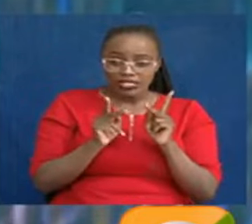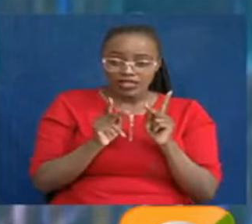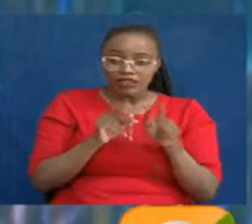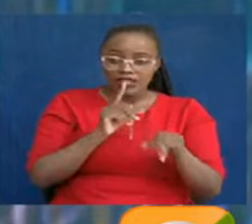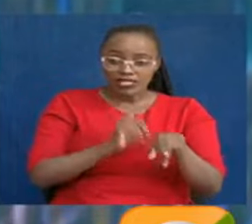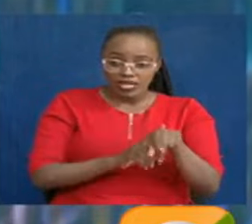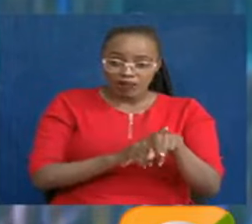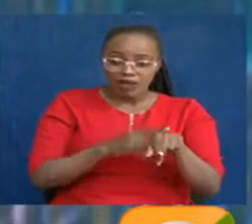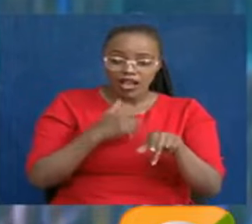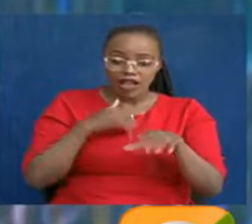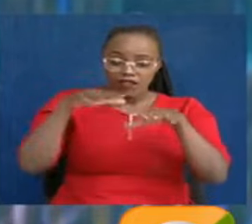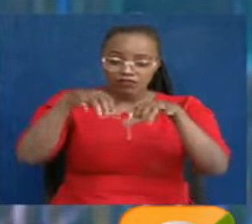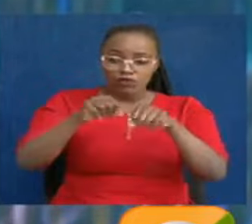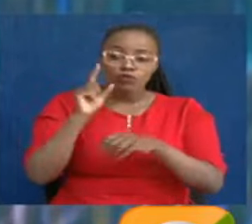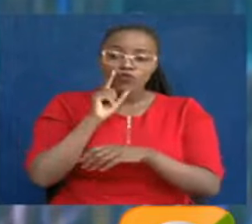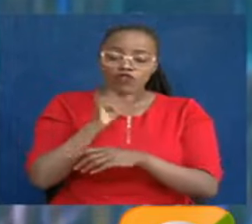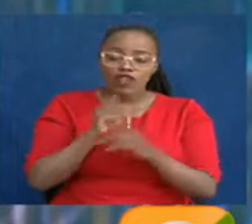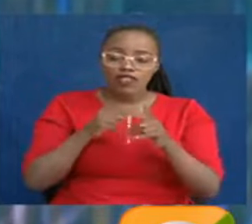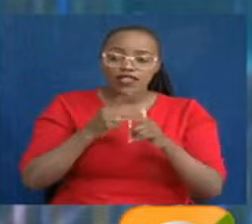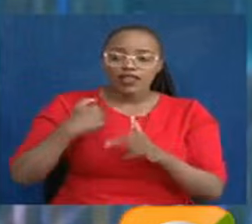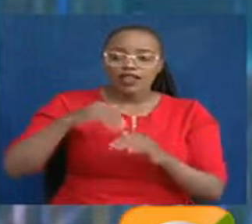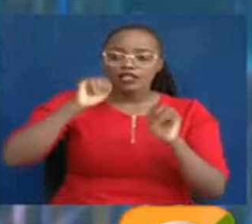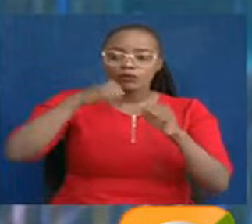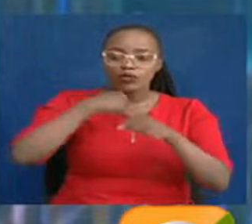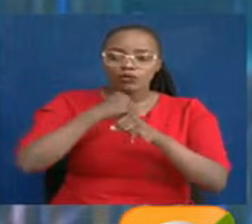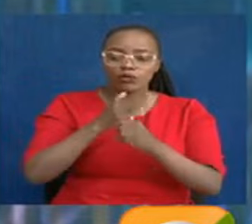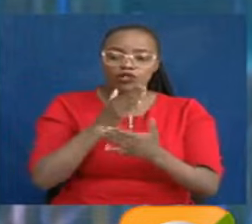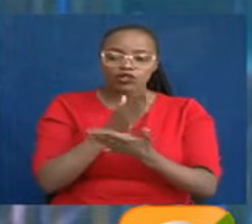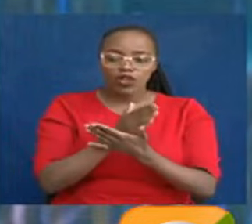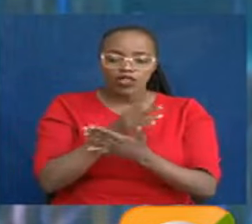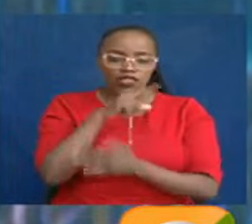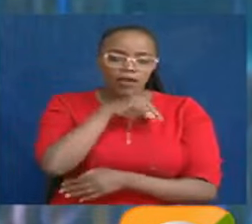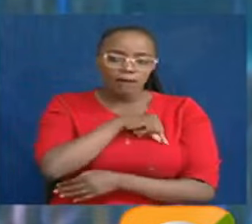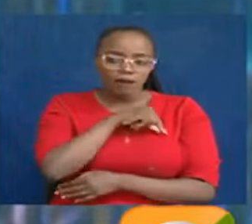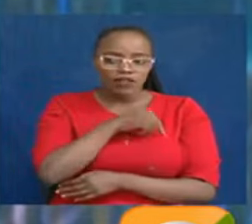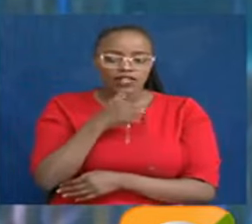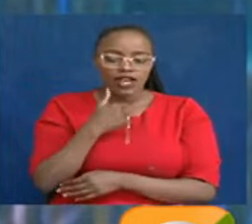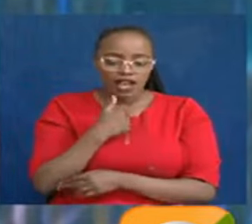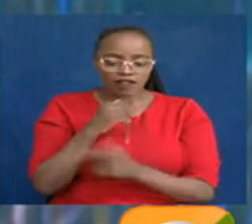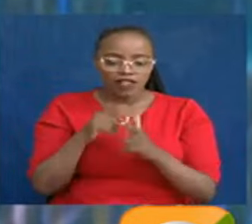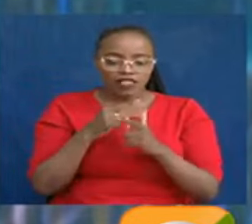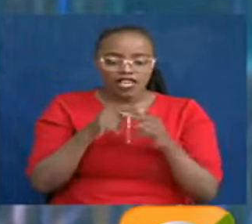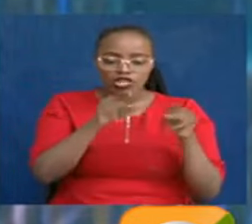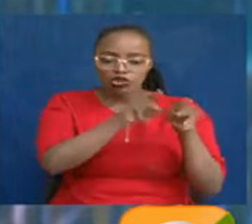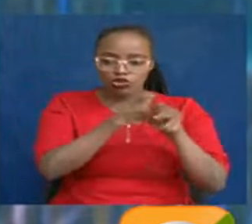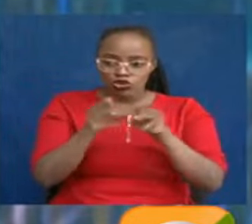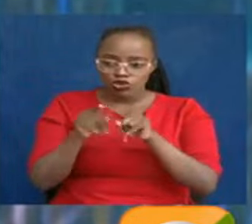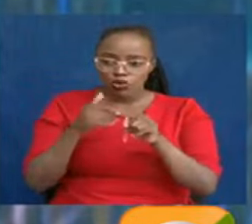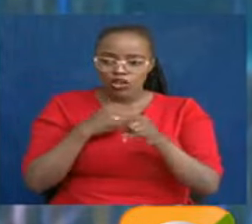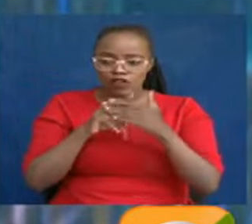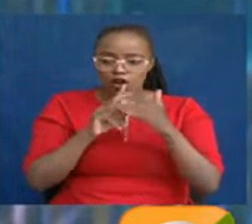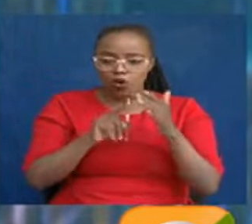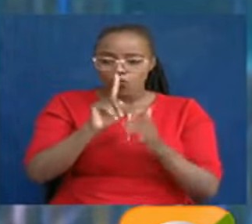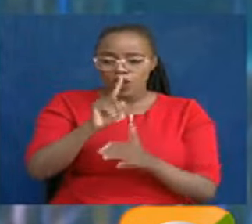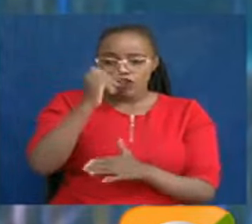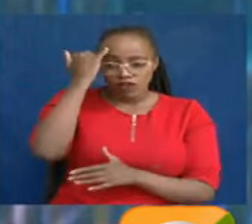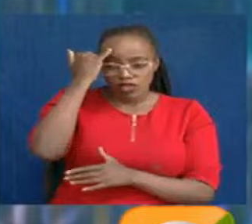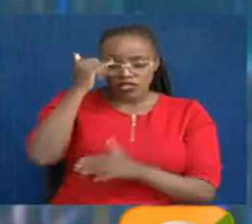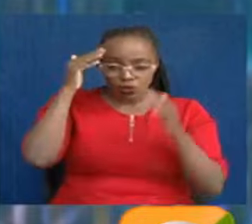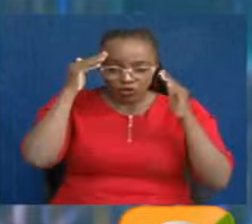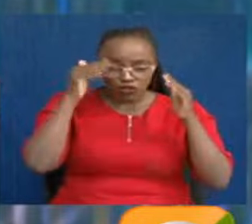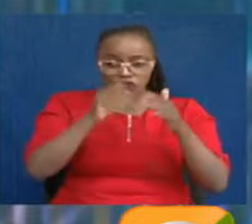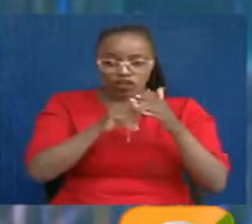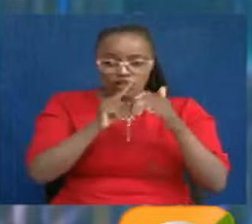once they take it up, we will be able to ensure that they are profitable. And also, one of the aspects that we focused on